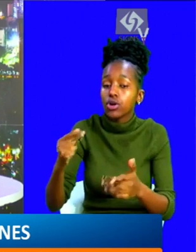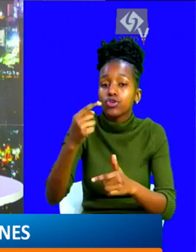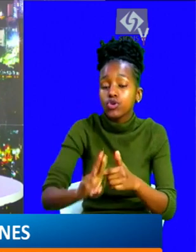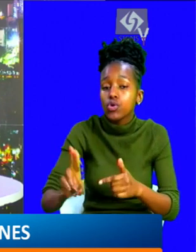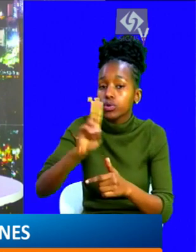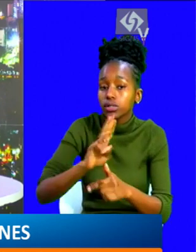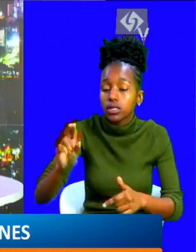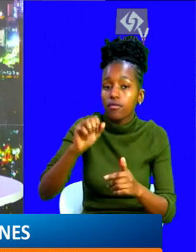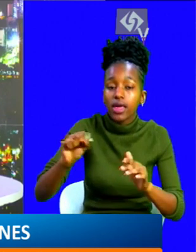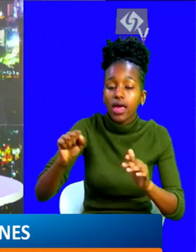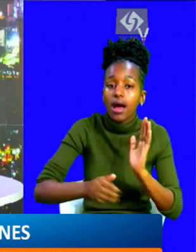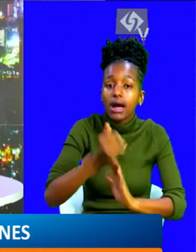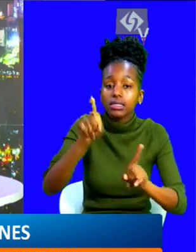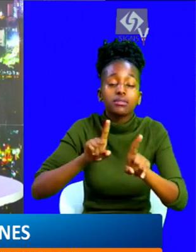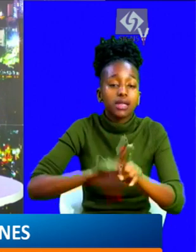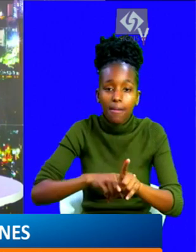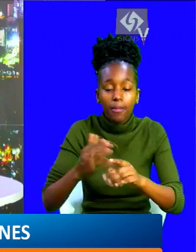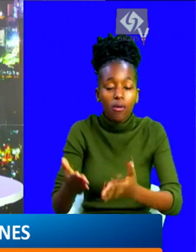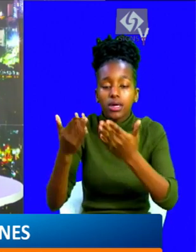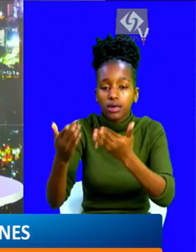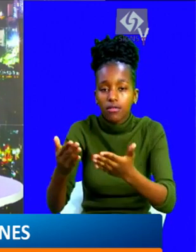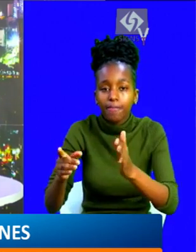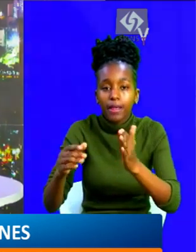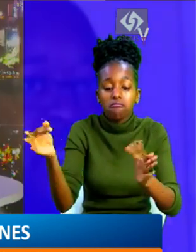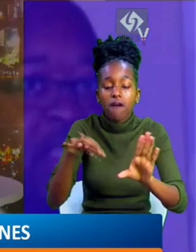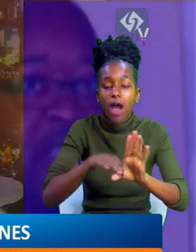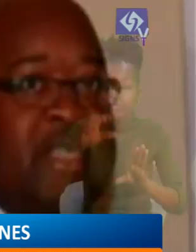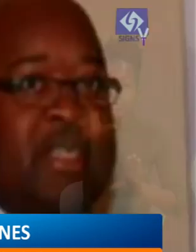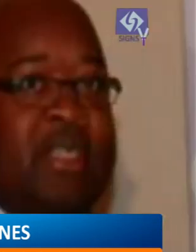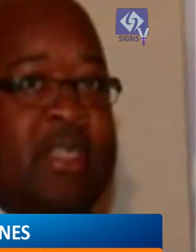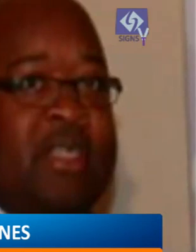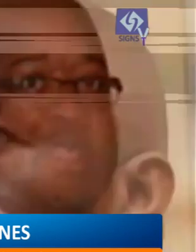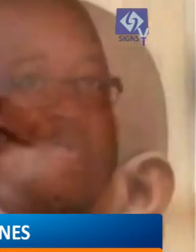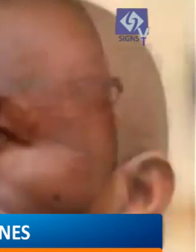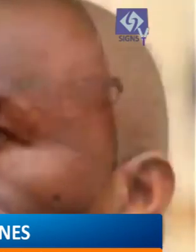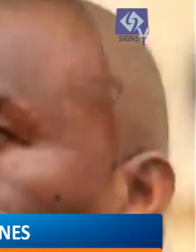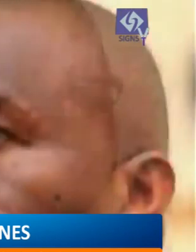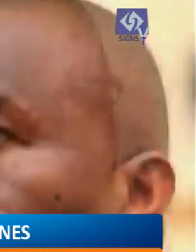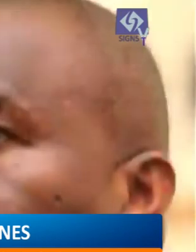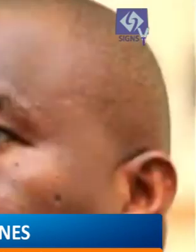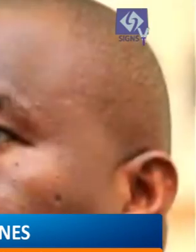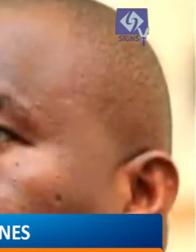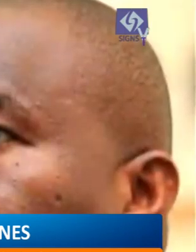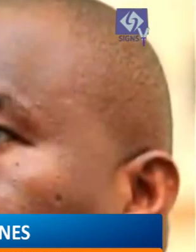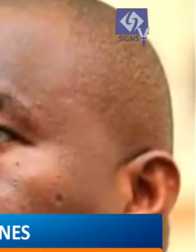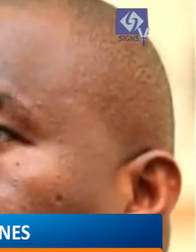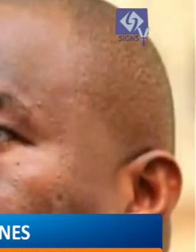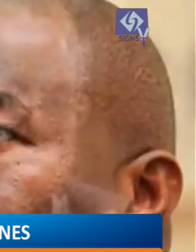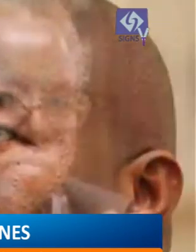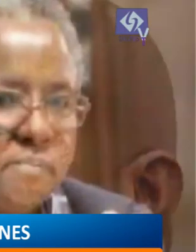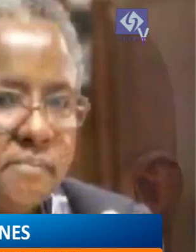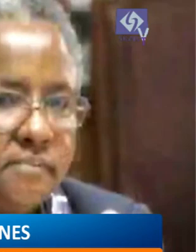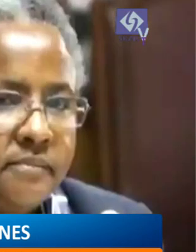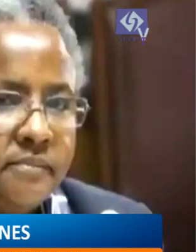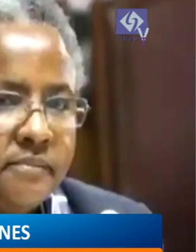ourselves to mediate between the two sides involved in the current impasse. Our efforts